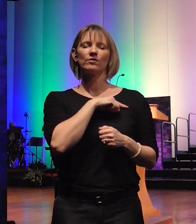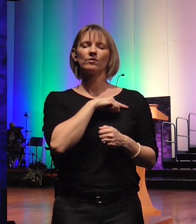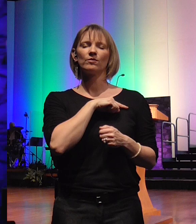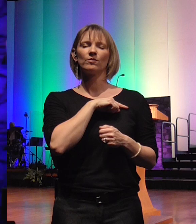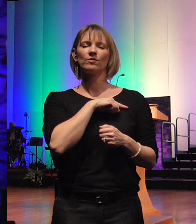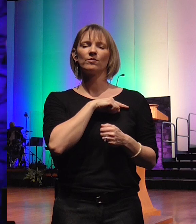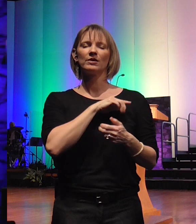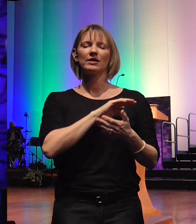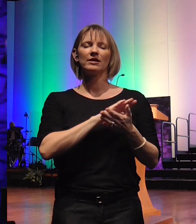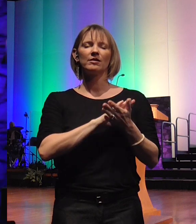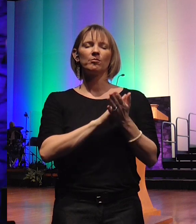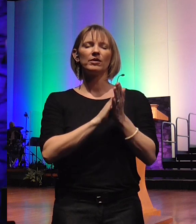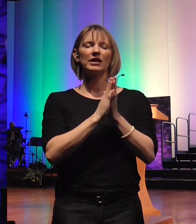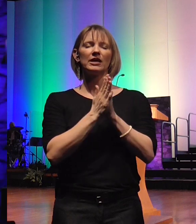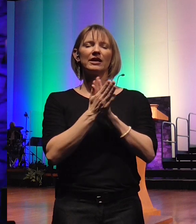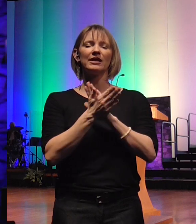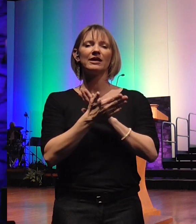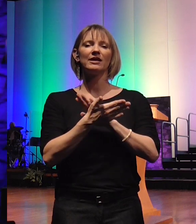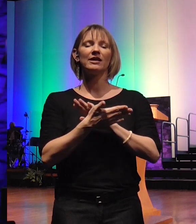to